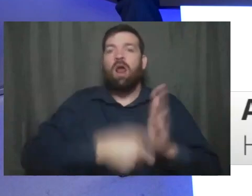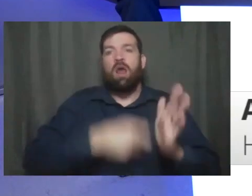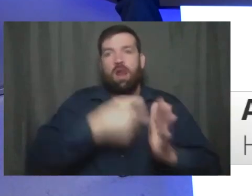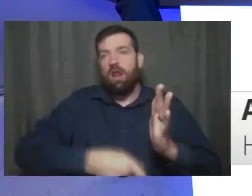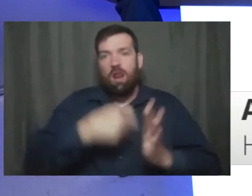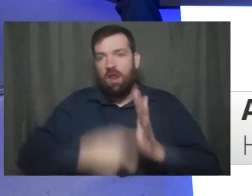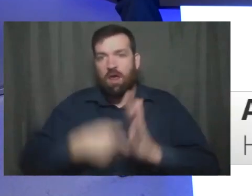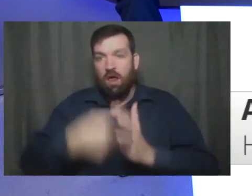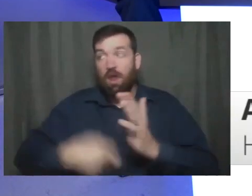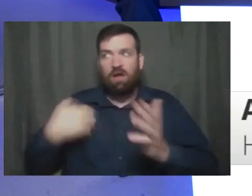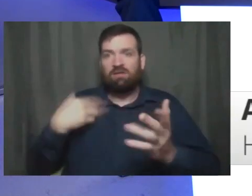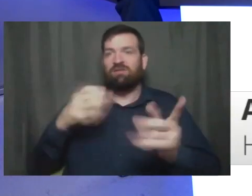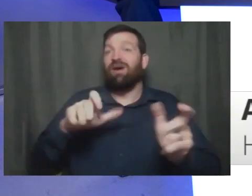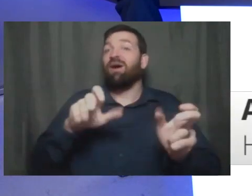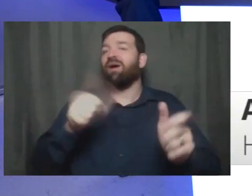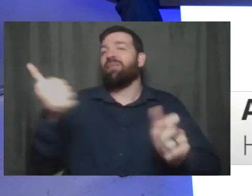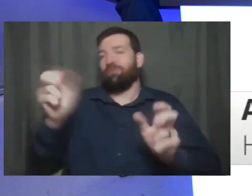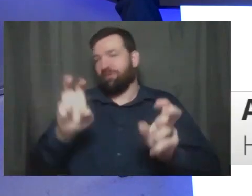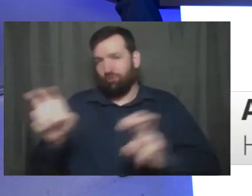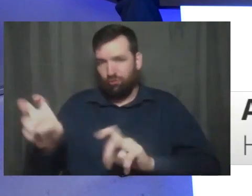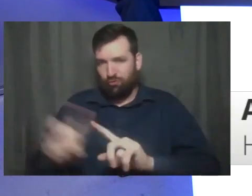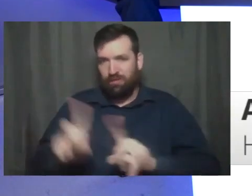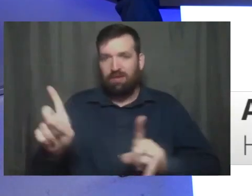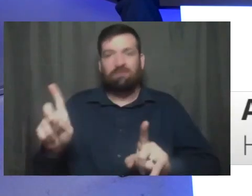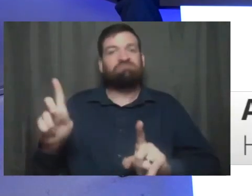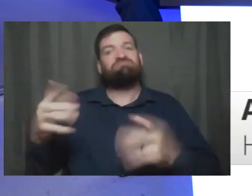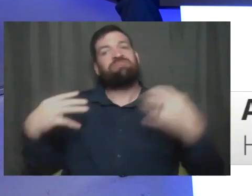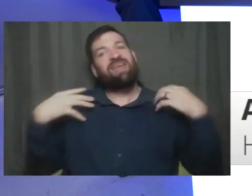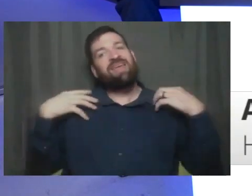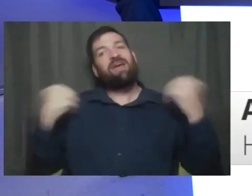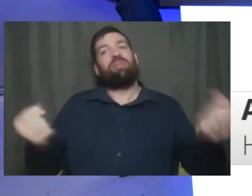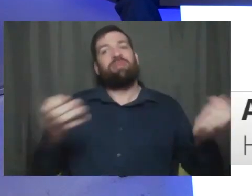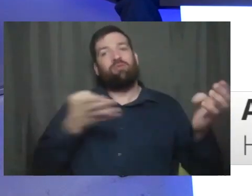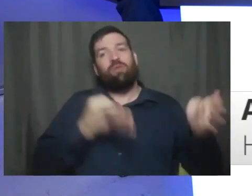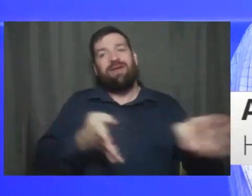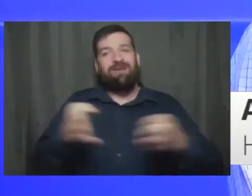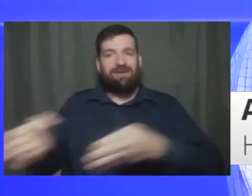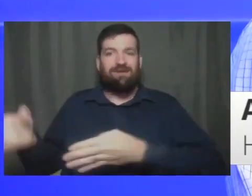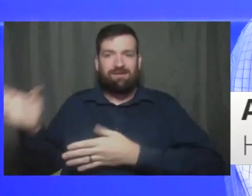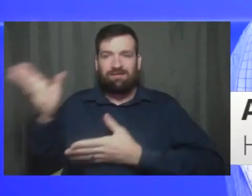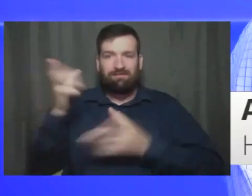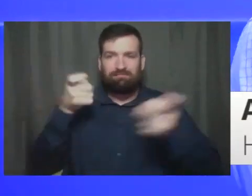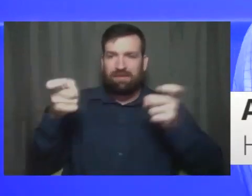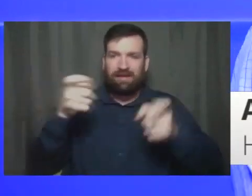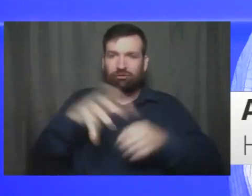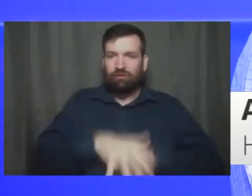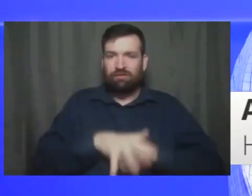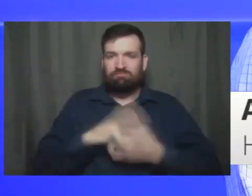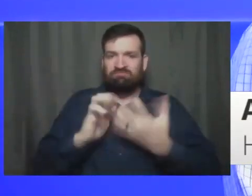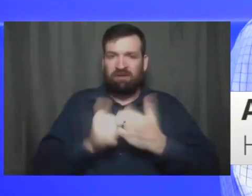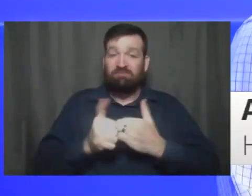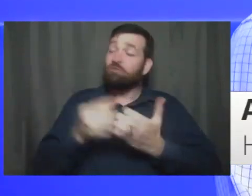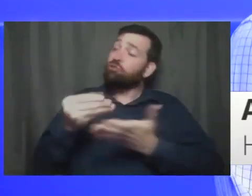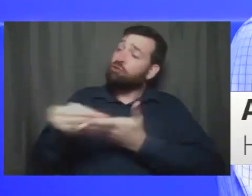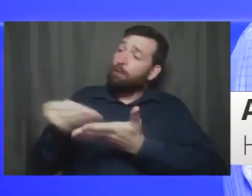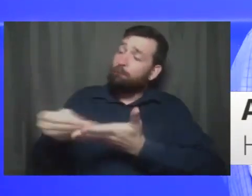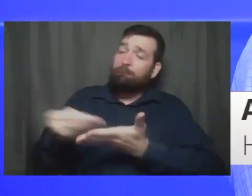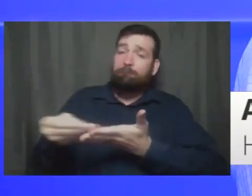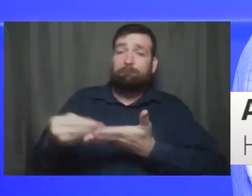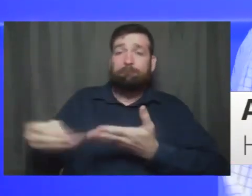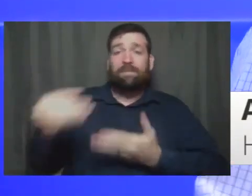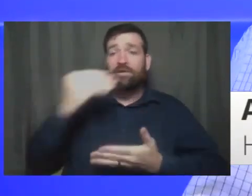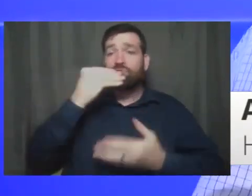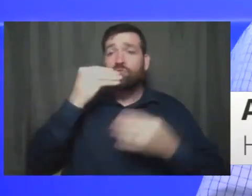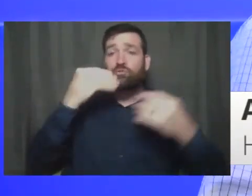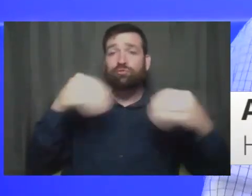issue. But what other ways could people, in a healthy way, manage stress? Well, I think part of the shopping and the going to the grocery store or Target or